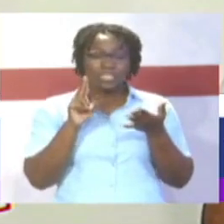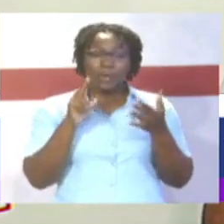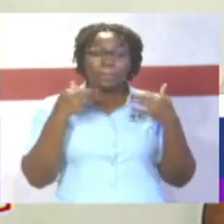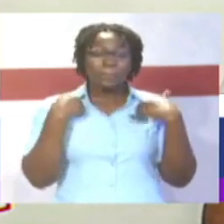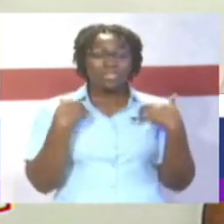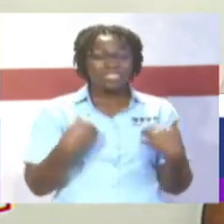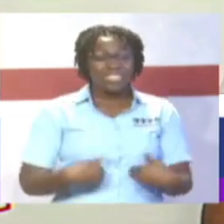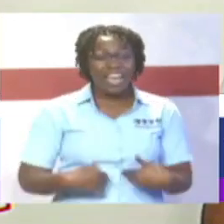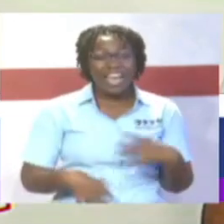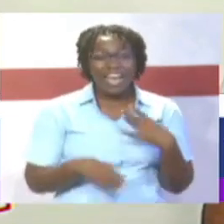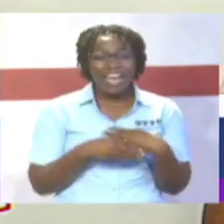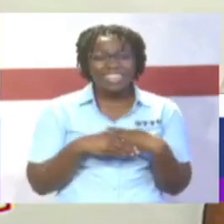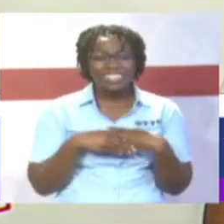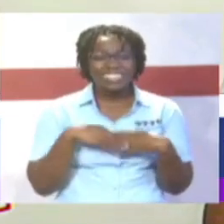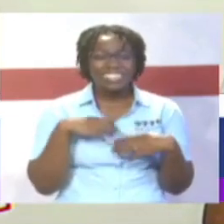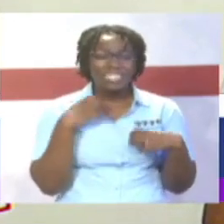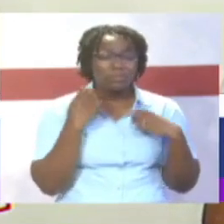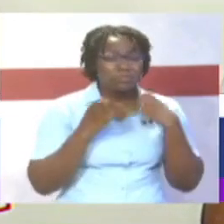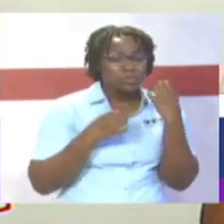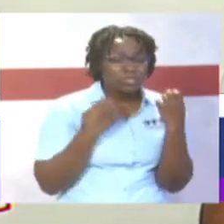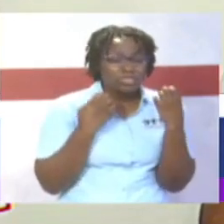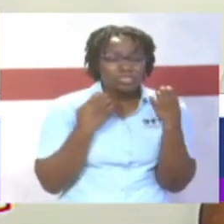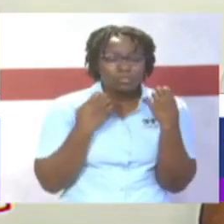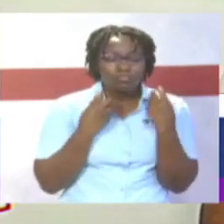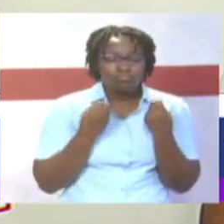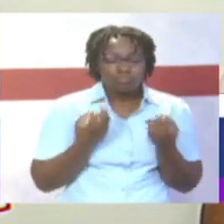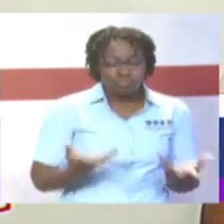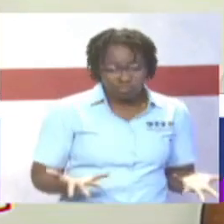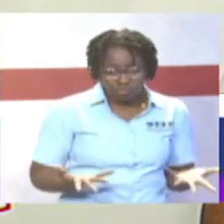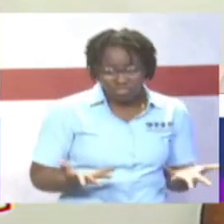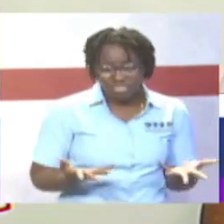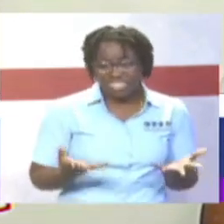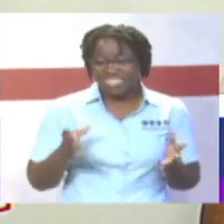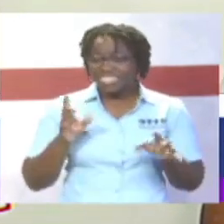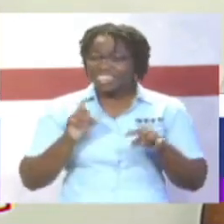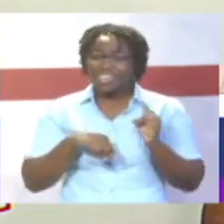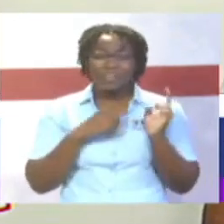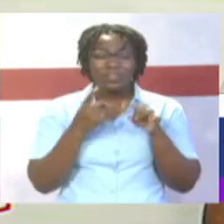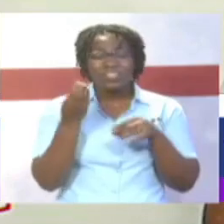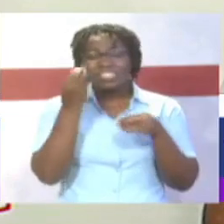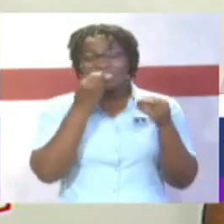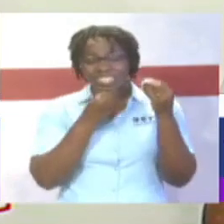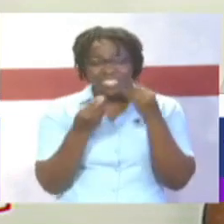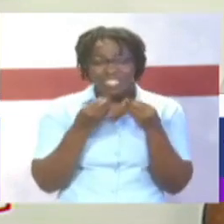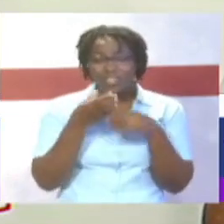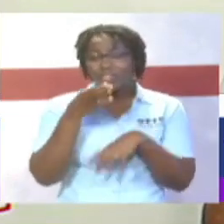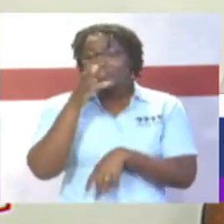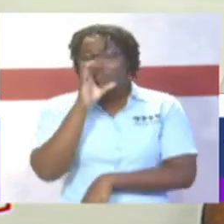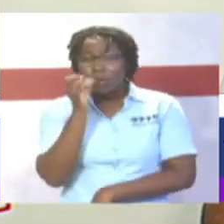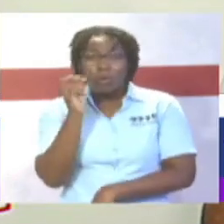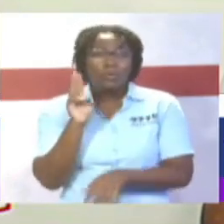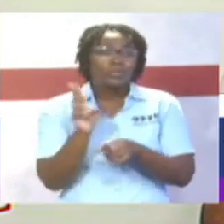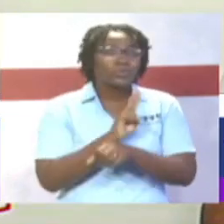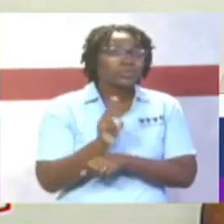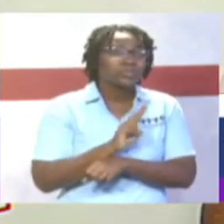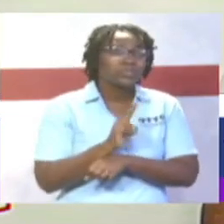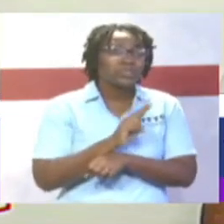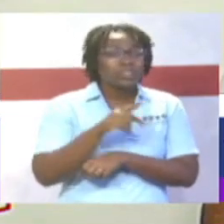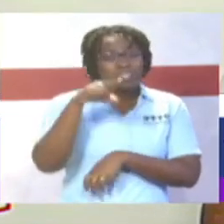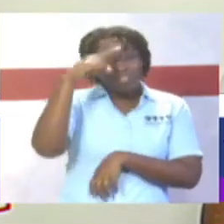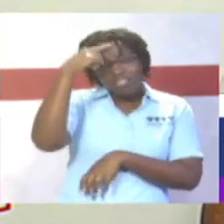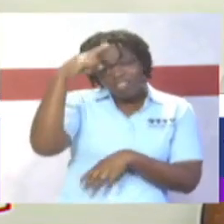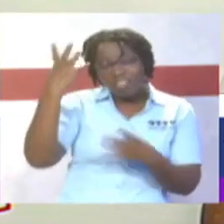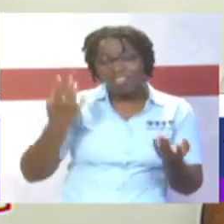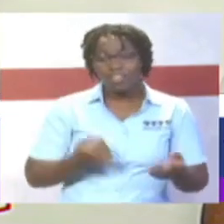are just going. We are not able to eat. We are not able to drink or even use the bathroom. We